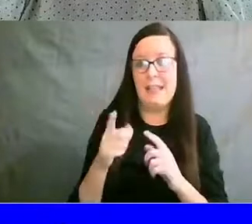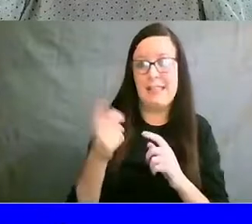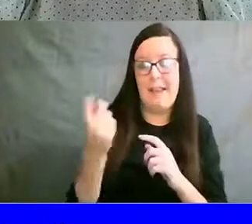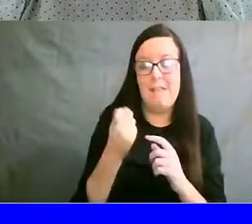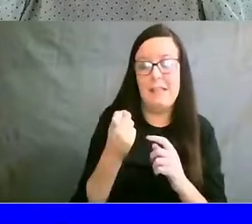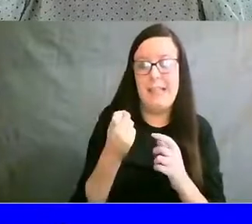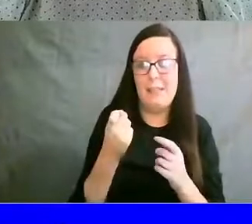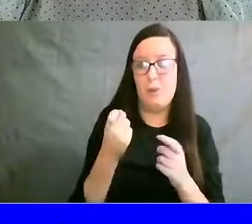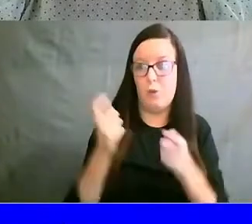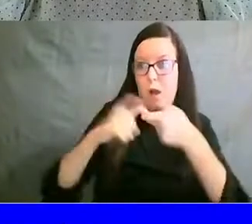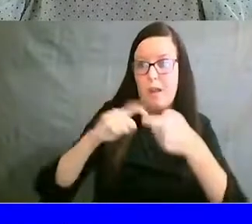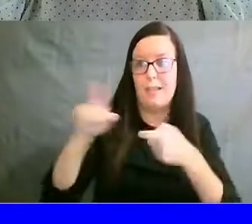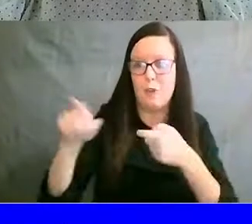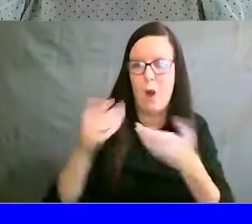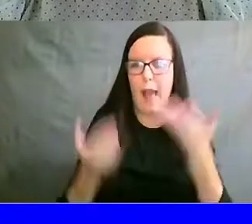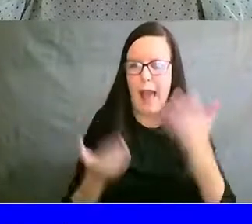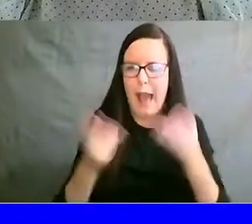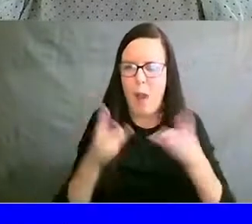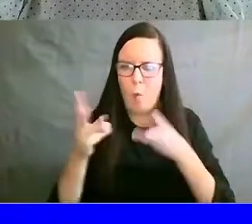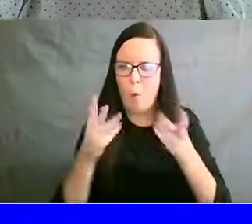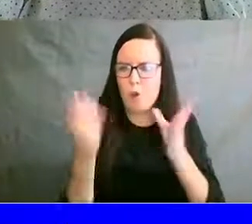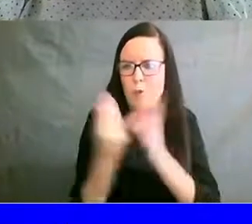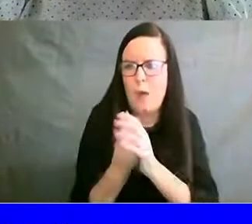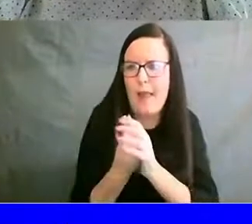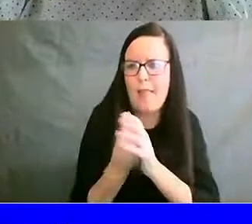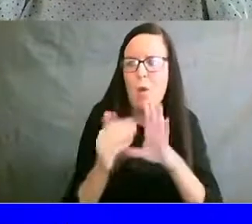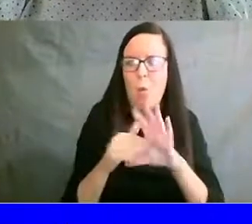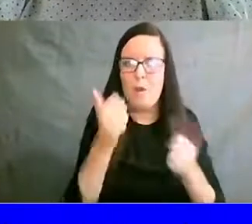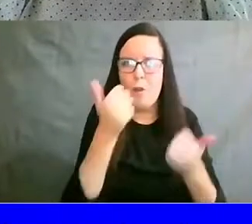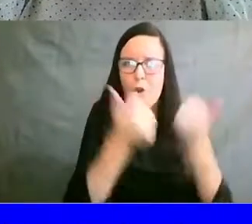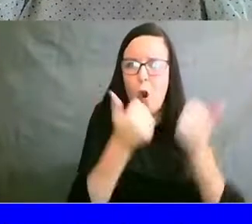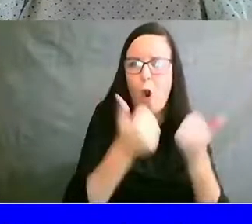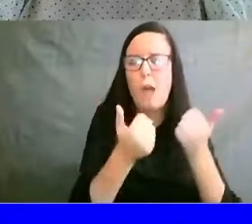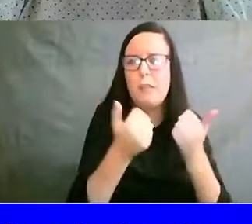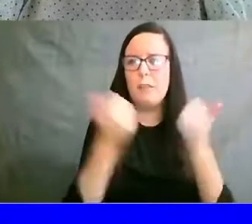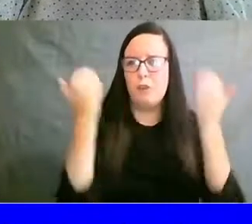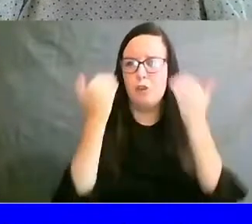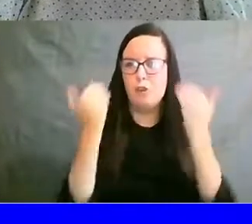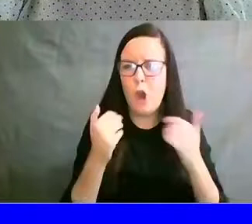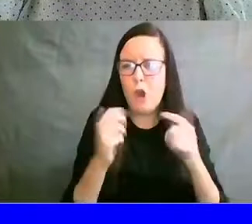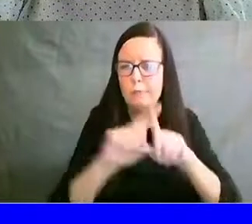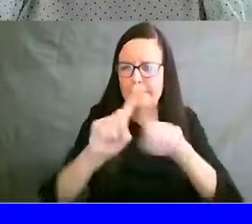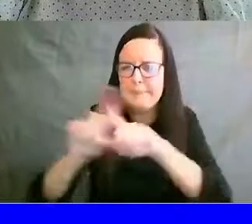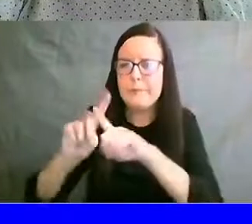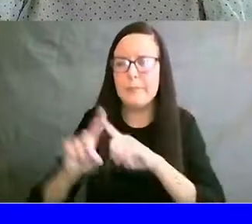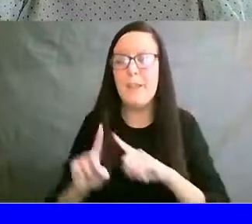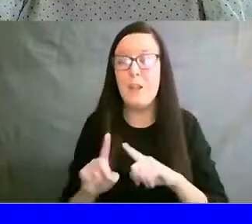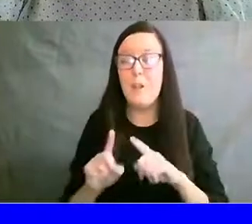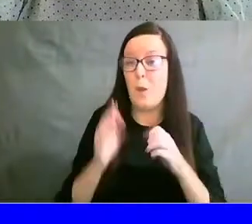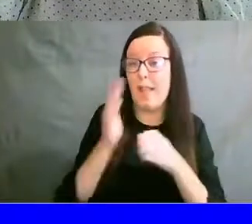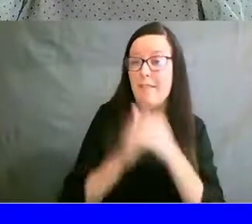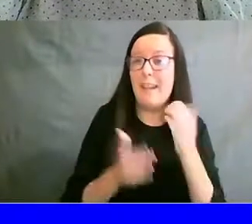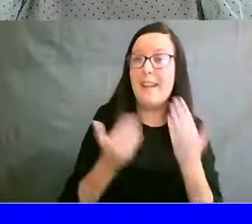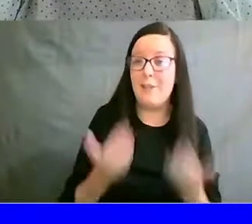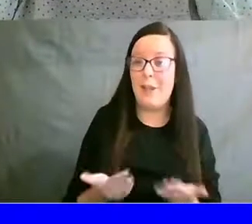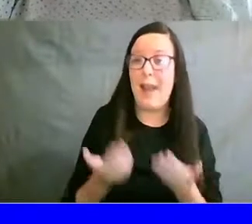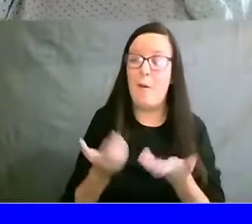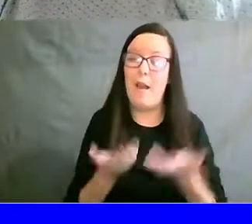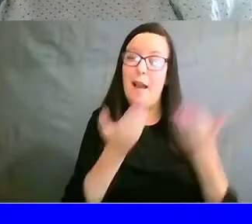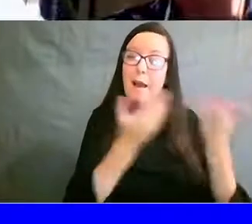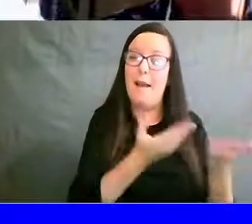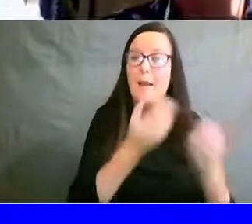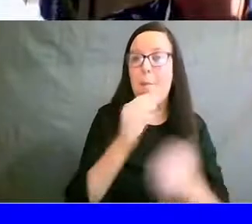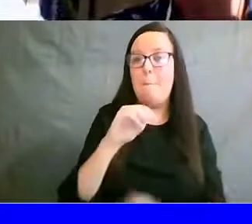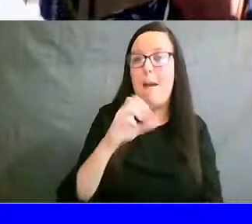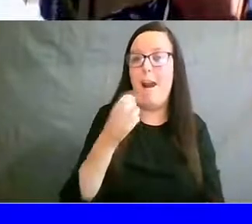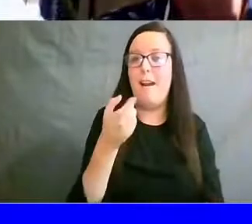more closely with the courts and the judges around that. So I think I'll finish on that point. And I'll hand back to Martina now. Thanks very much.